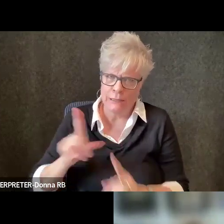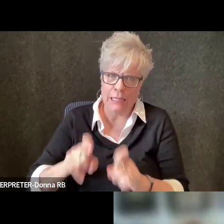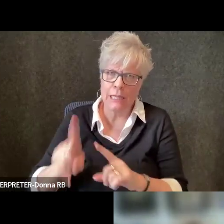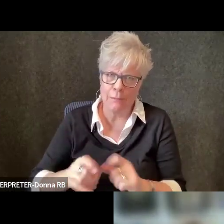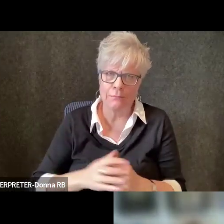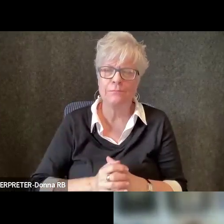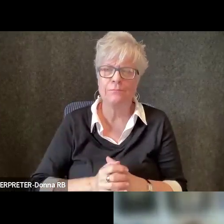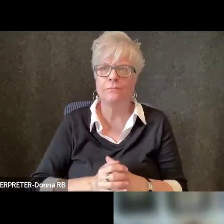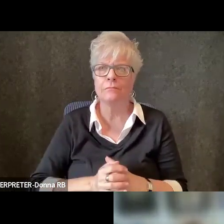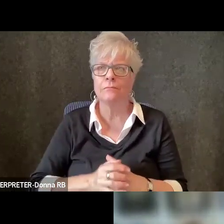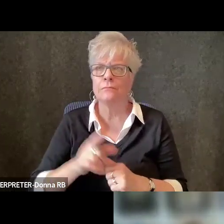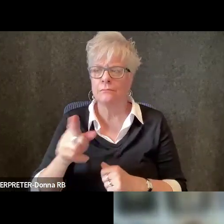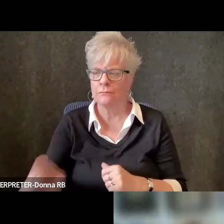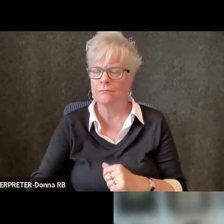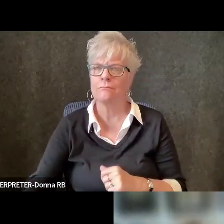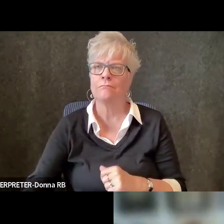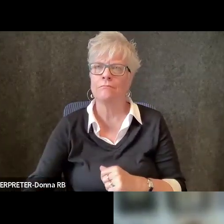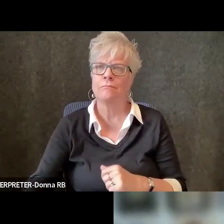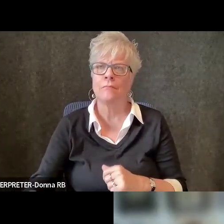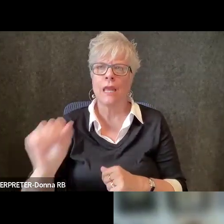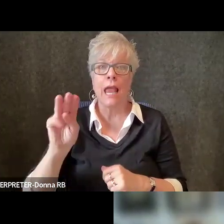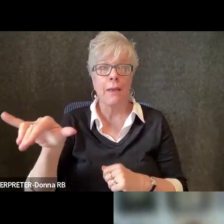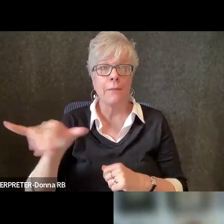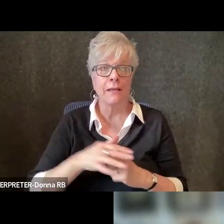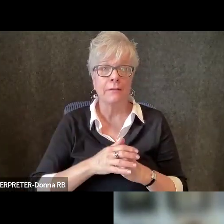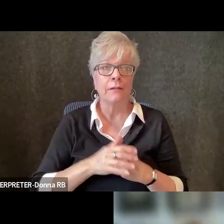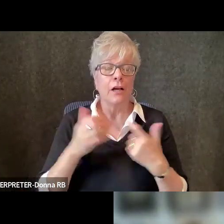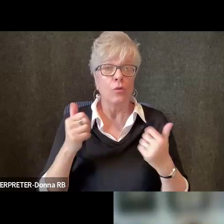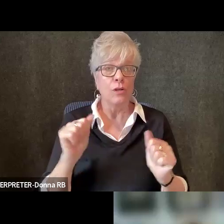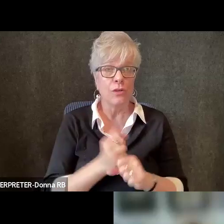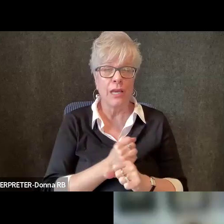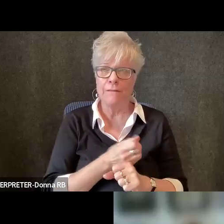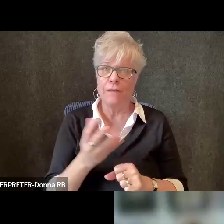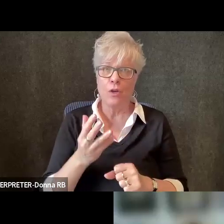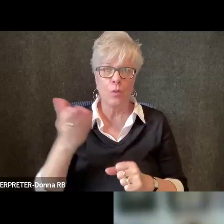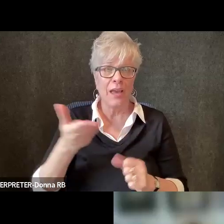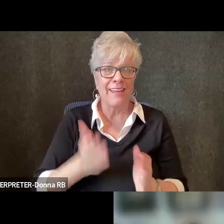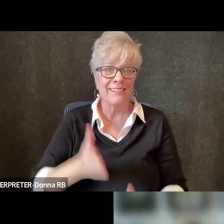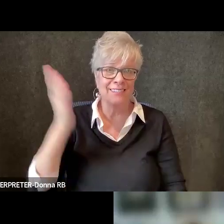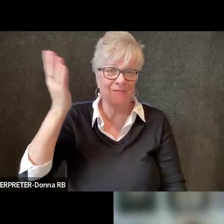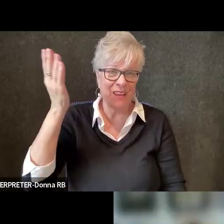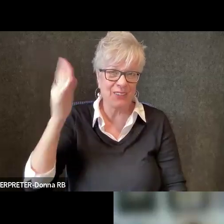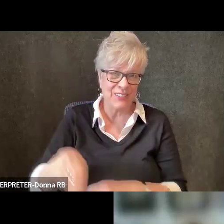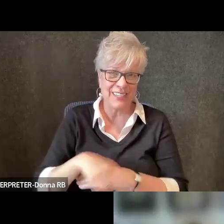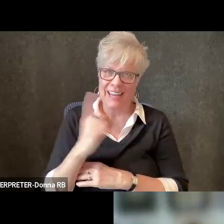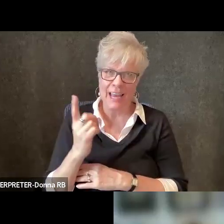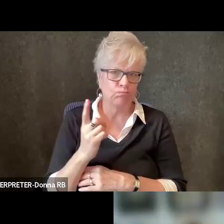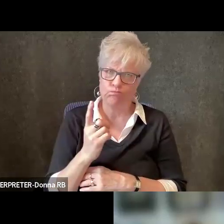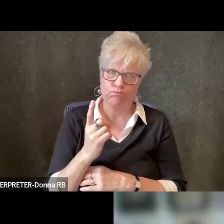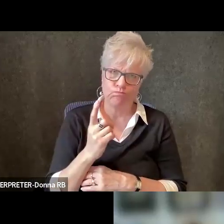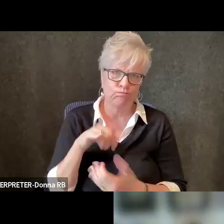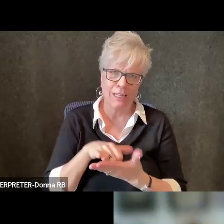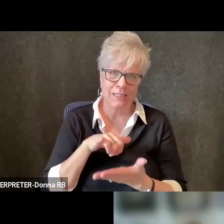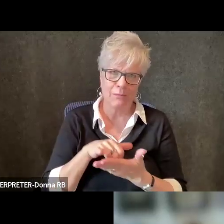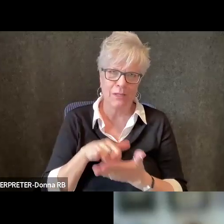Yeah, we didn't have any, we tried to get a couple guest speakers today, and we're unable to do that because